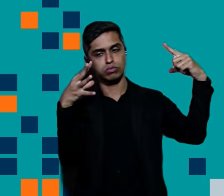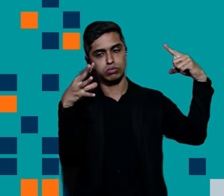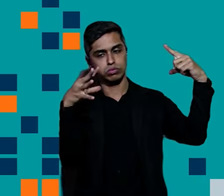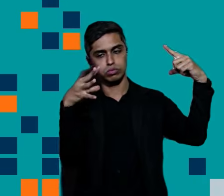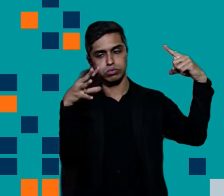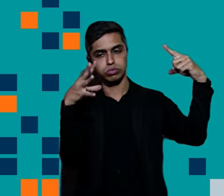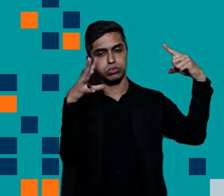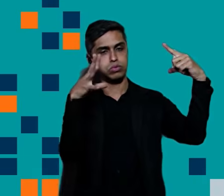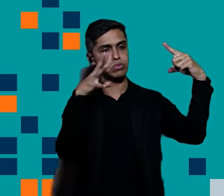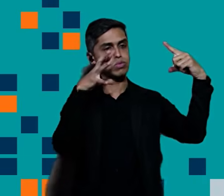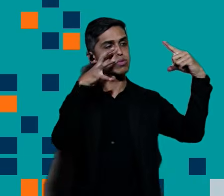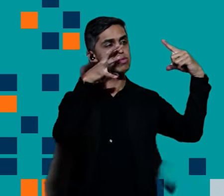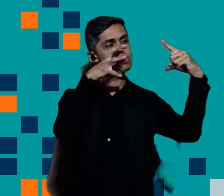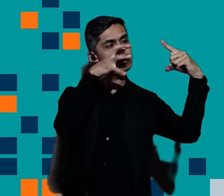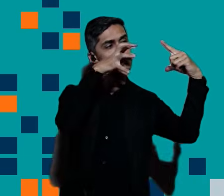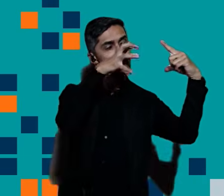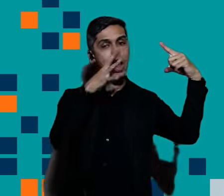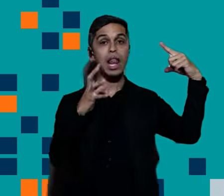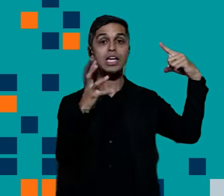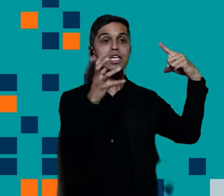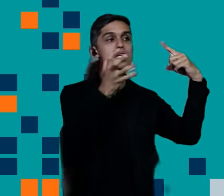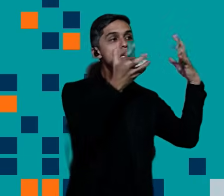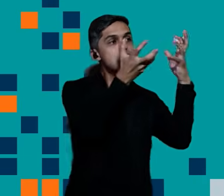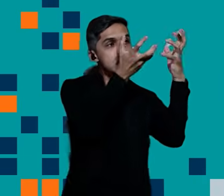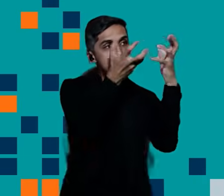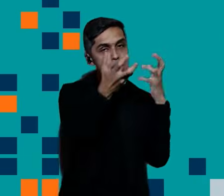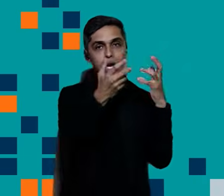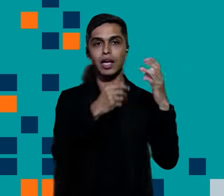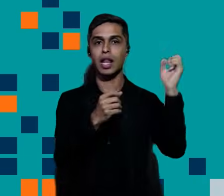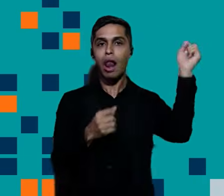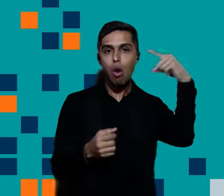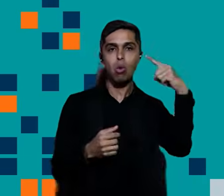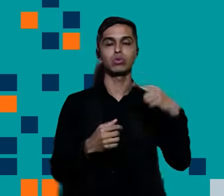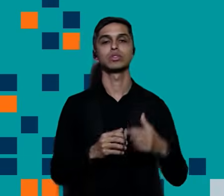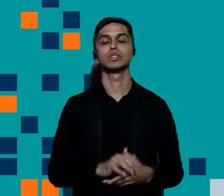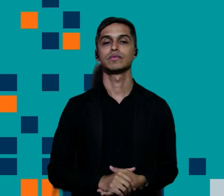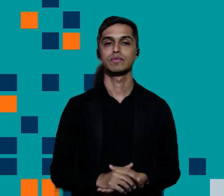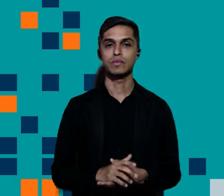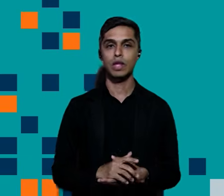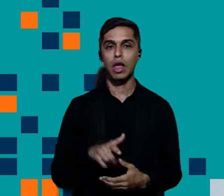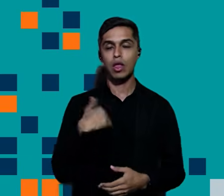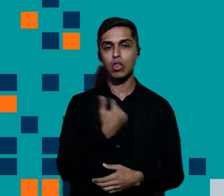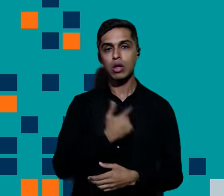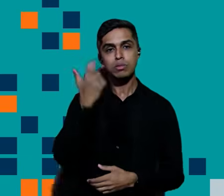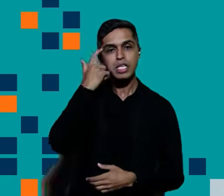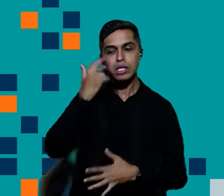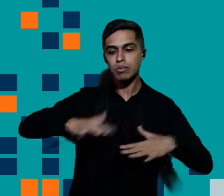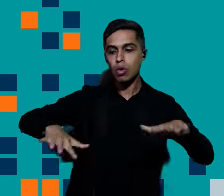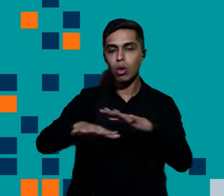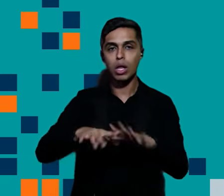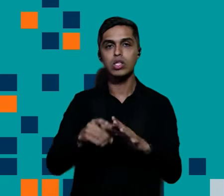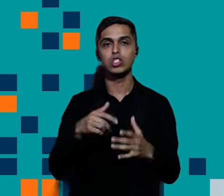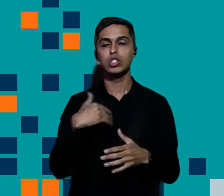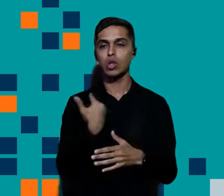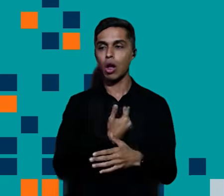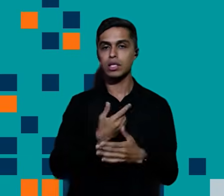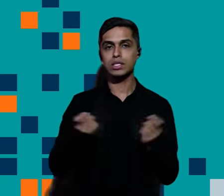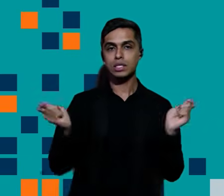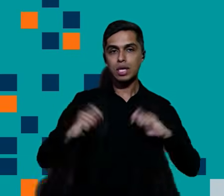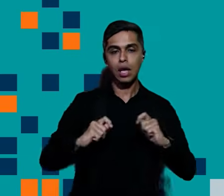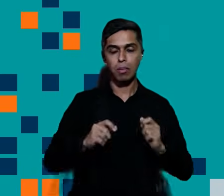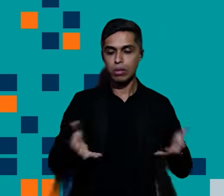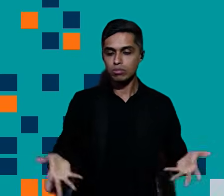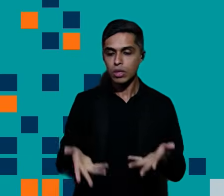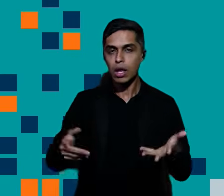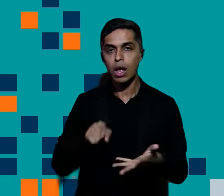that's coming in. This idea of thinking space as something that has the ability to stimulate learning,